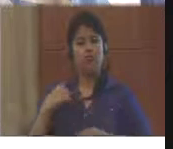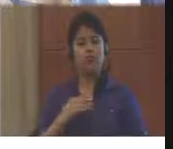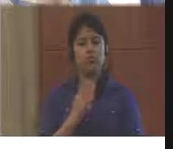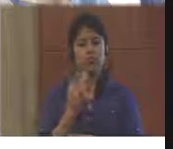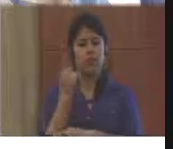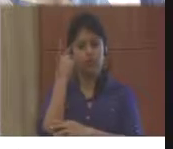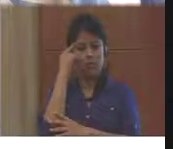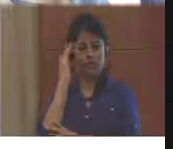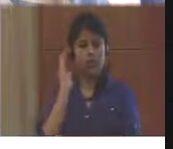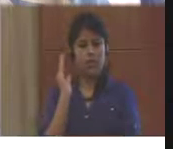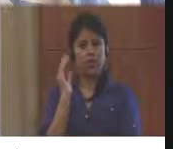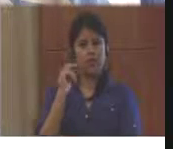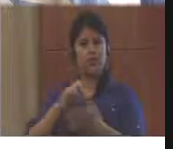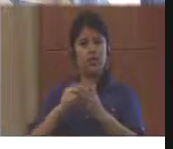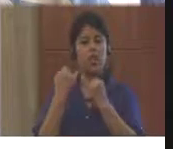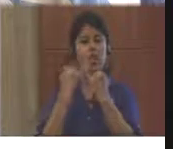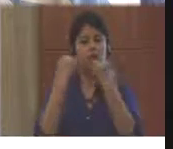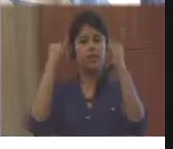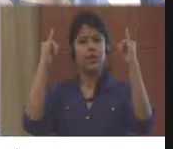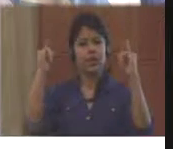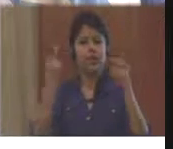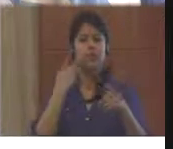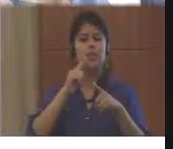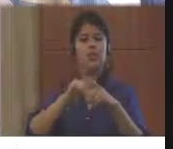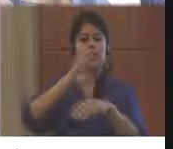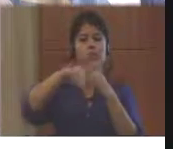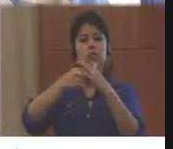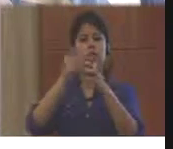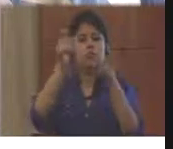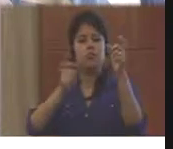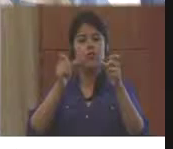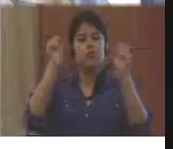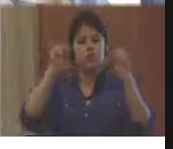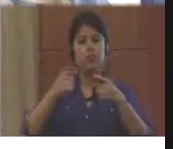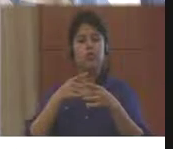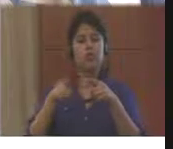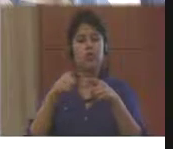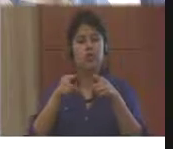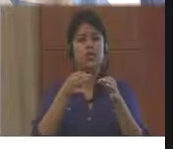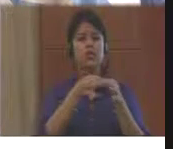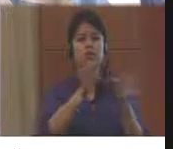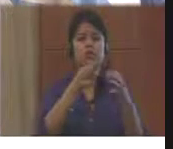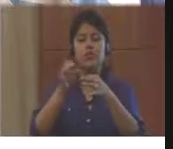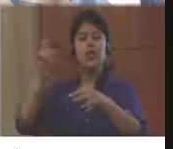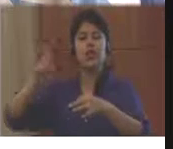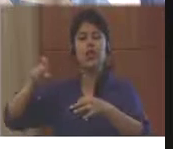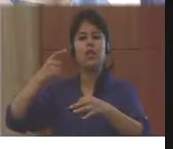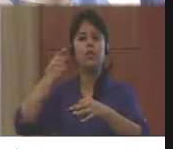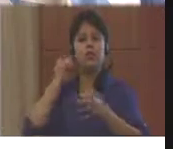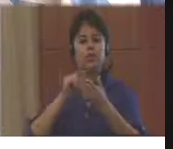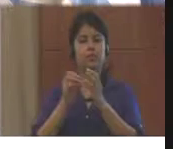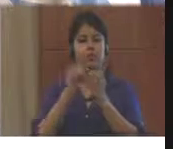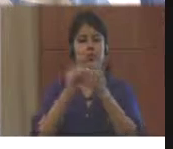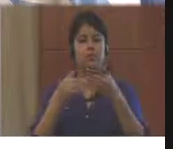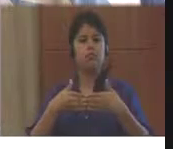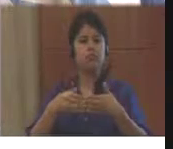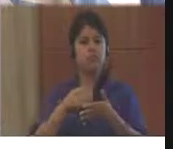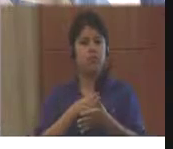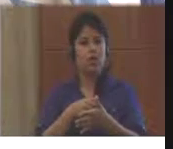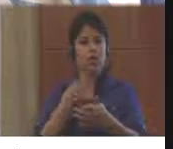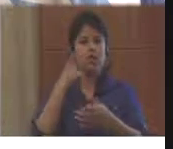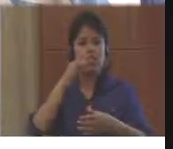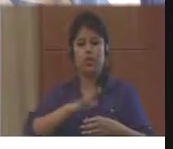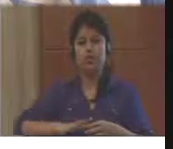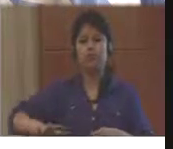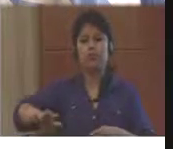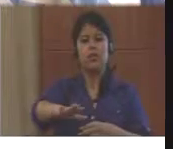respected: humanity, neutrality, impartiality, independence, and for humanitarian action to be carried out in a